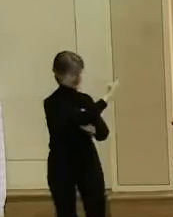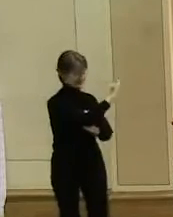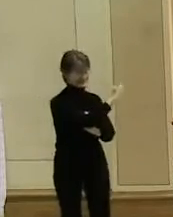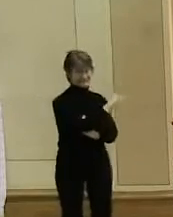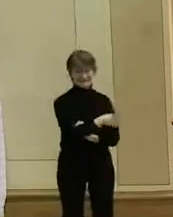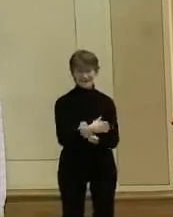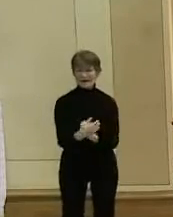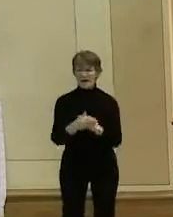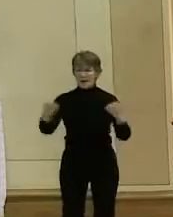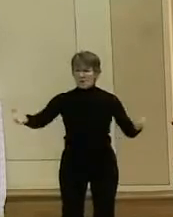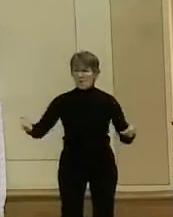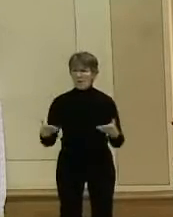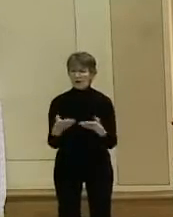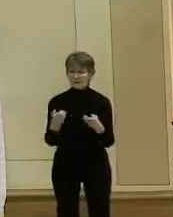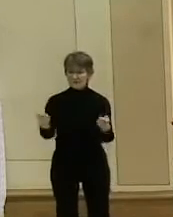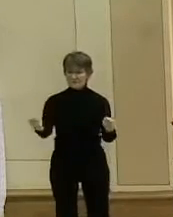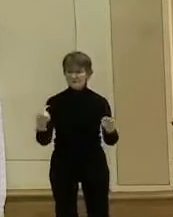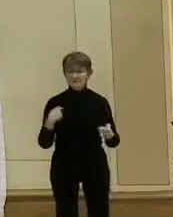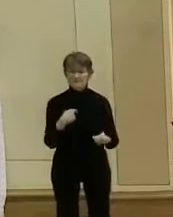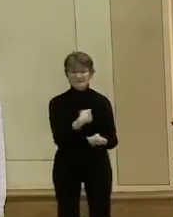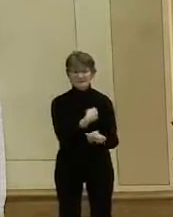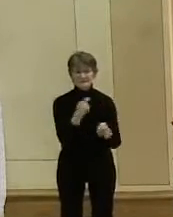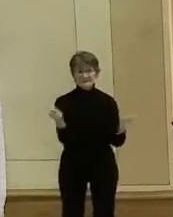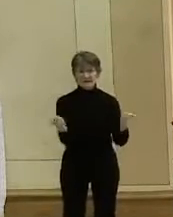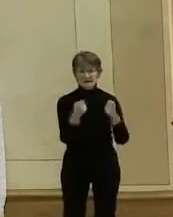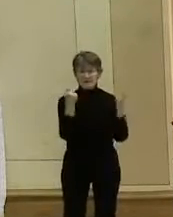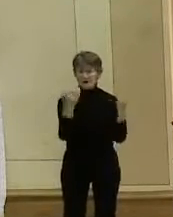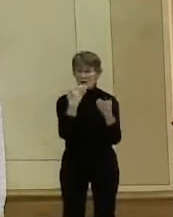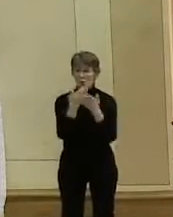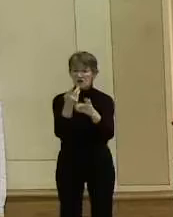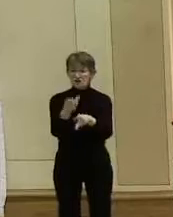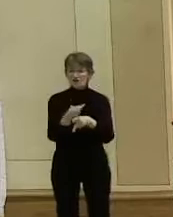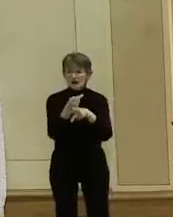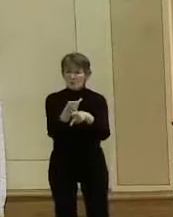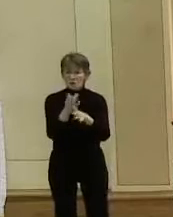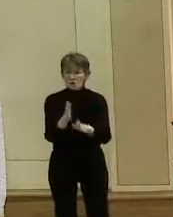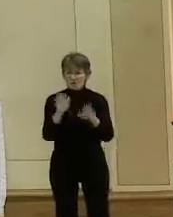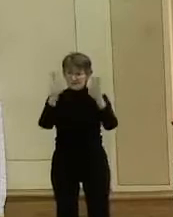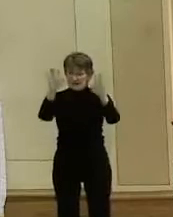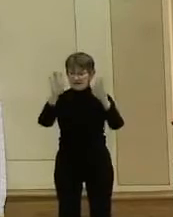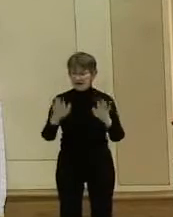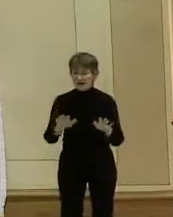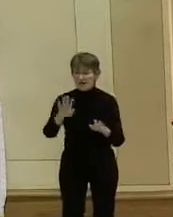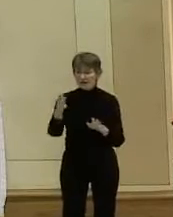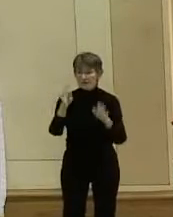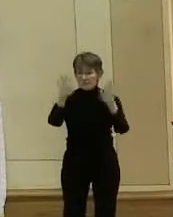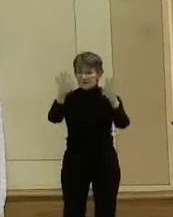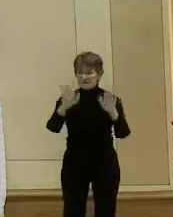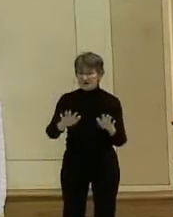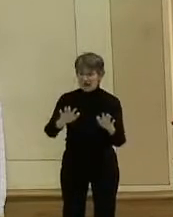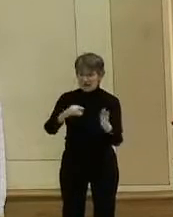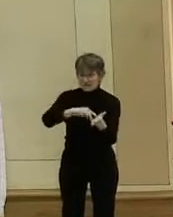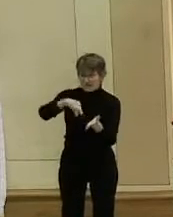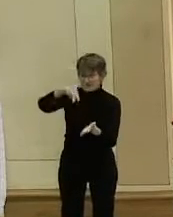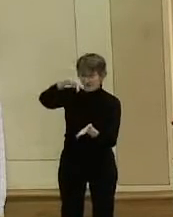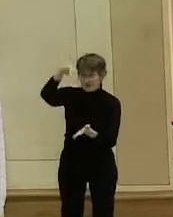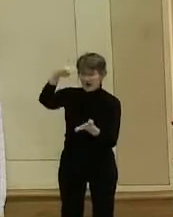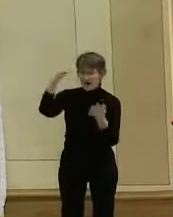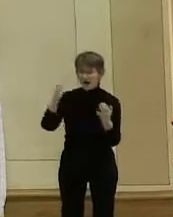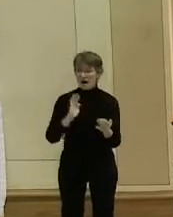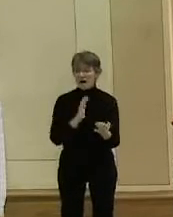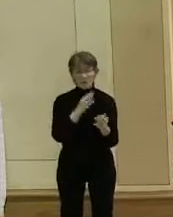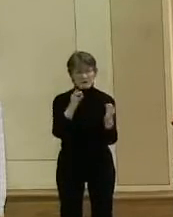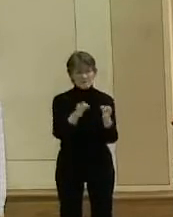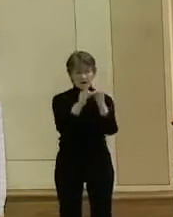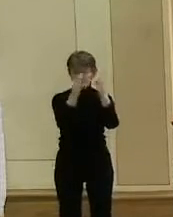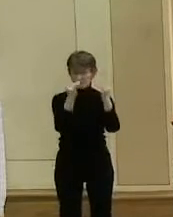Welcome all as we do celebrate Good Shepherd Sunday, the fourth Sunday of Easter. And our Mass